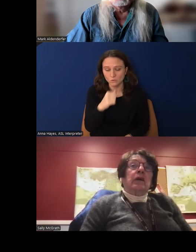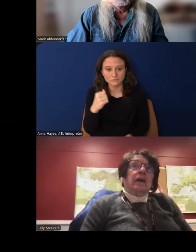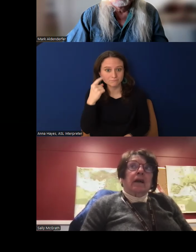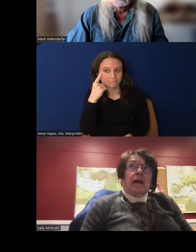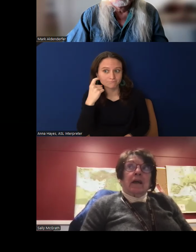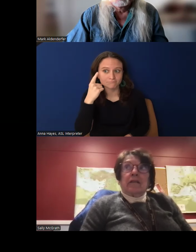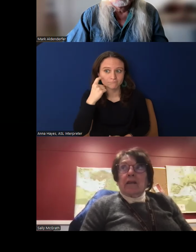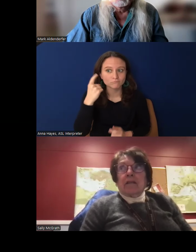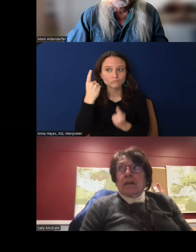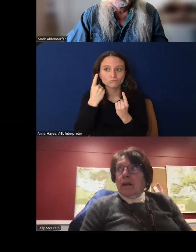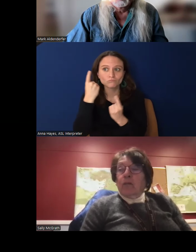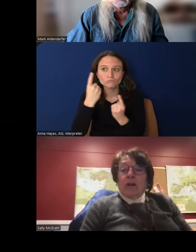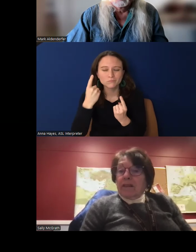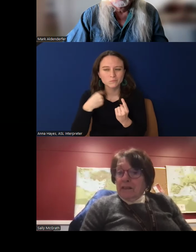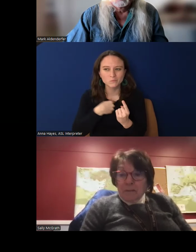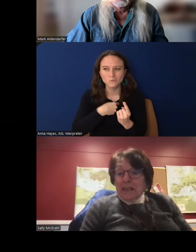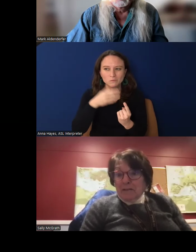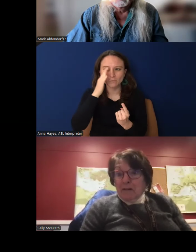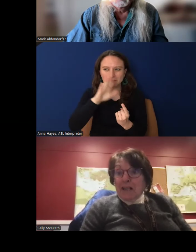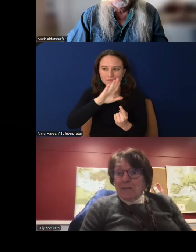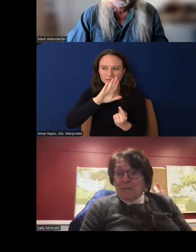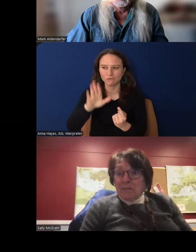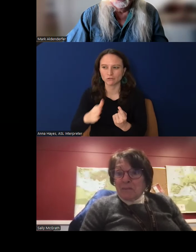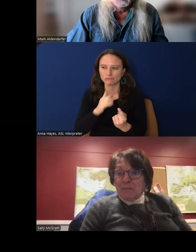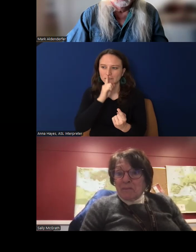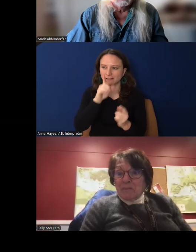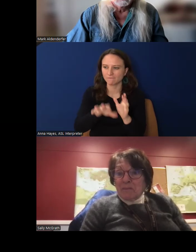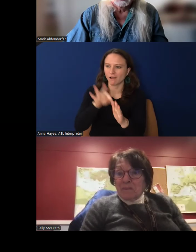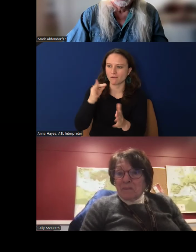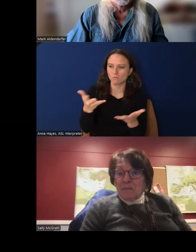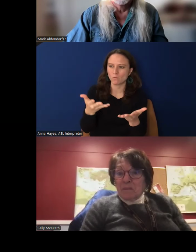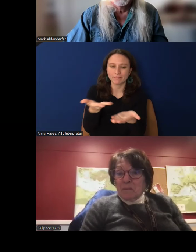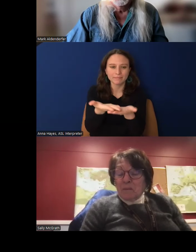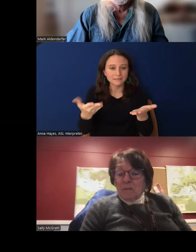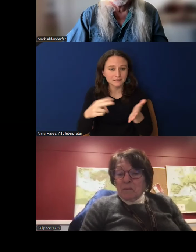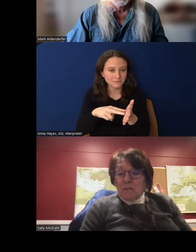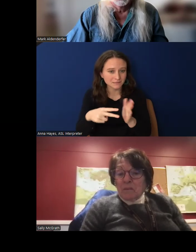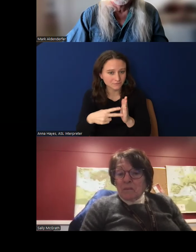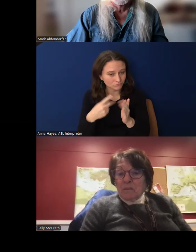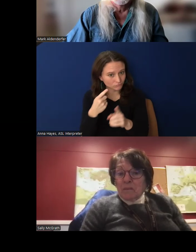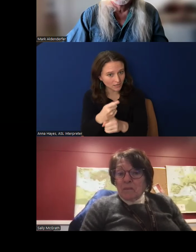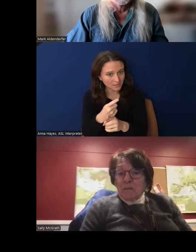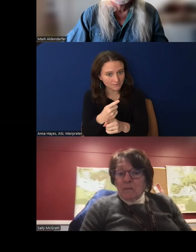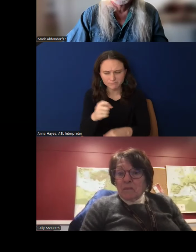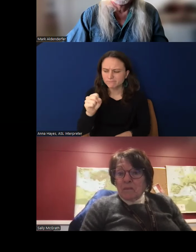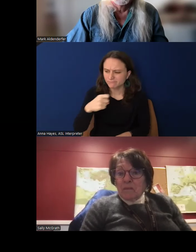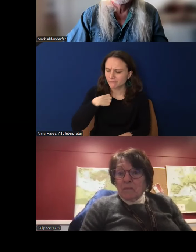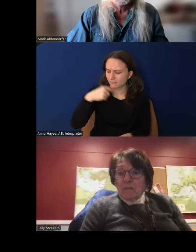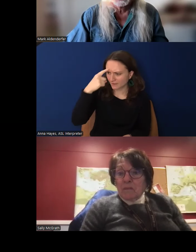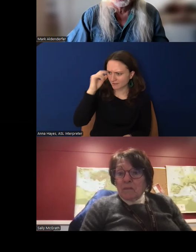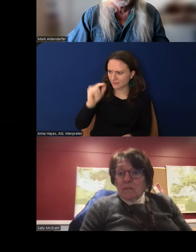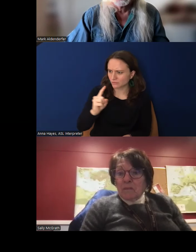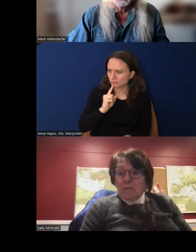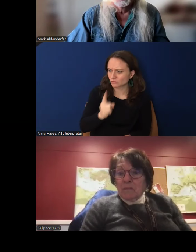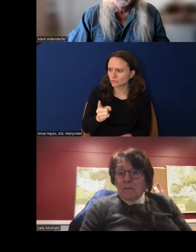to a sense of what things mean, right? I think that's true. It's really important to keep in mind that, we like to